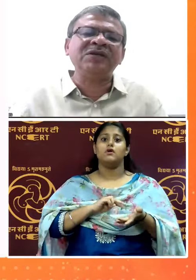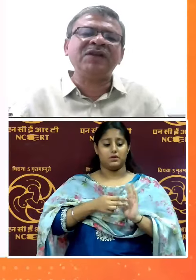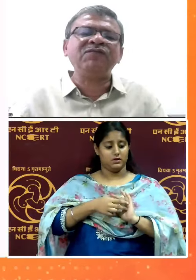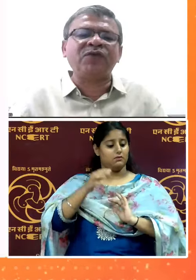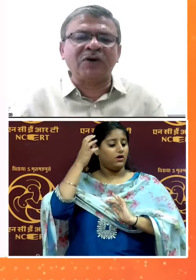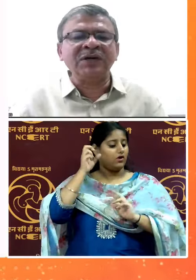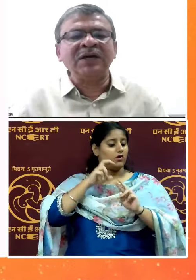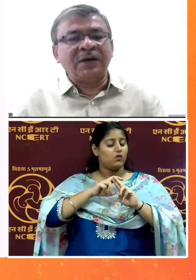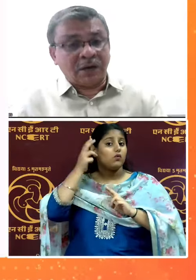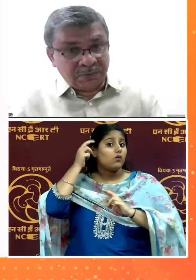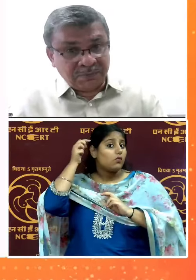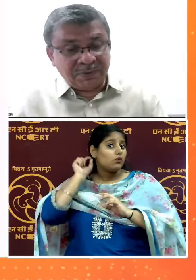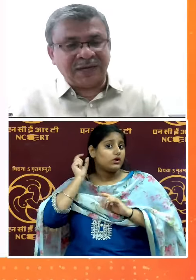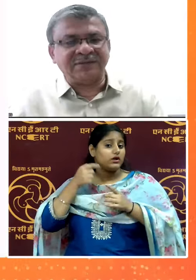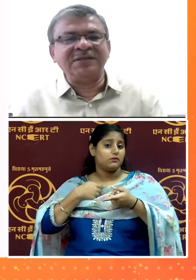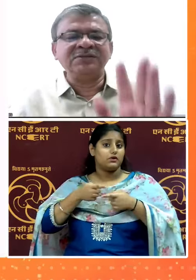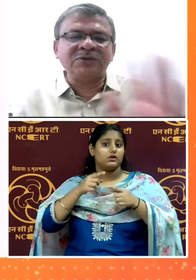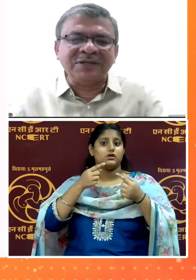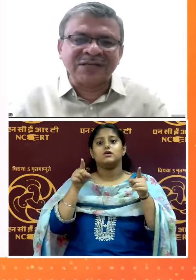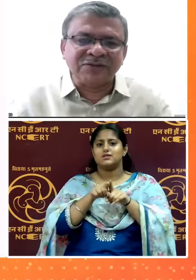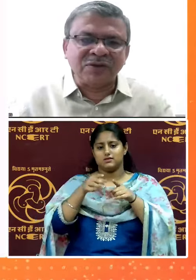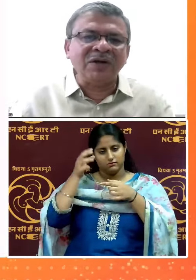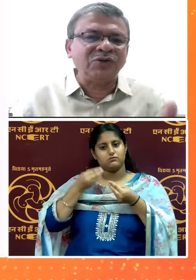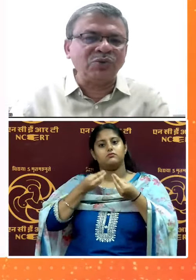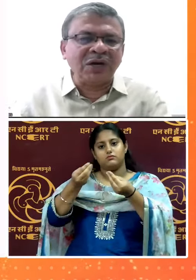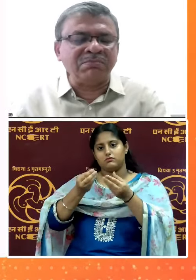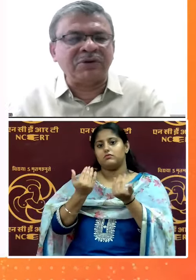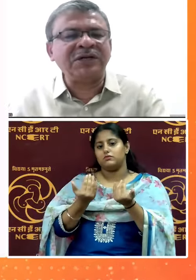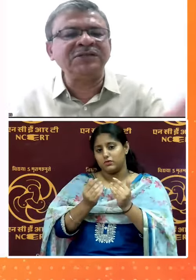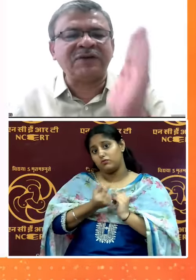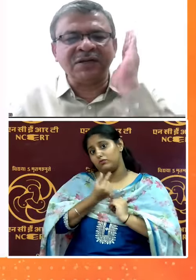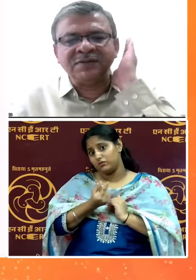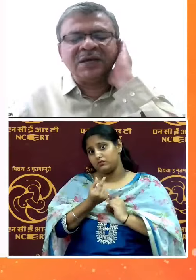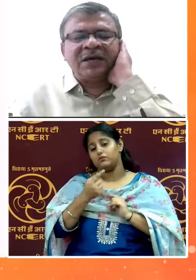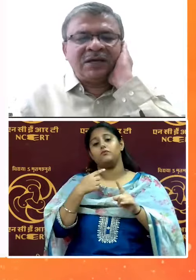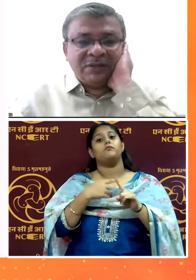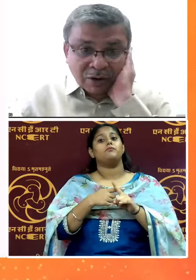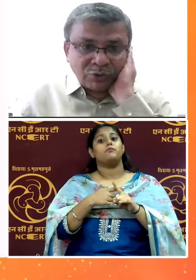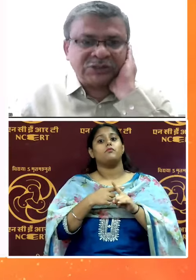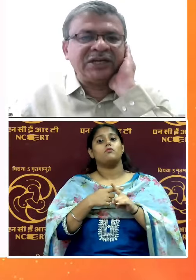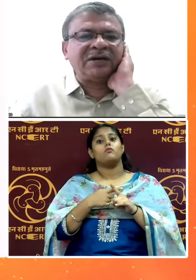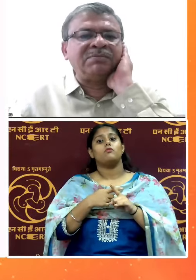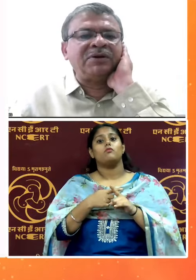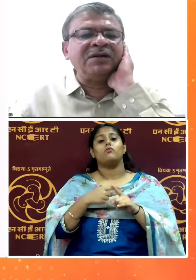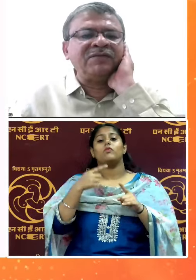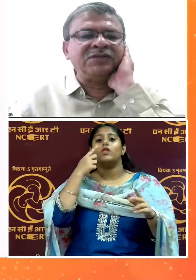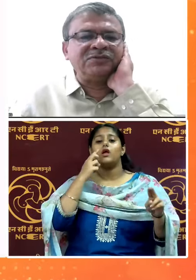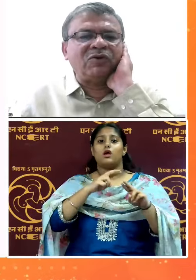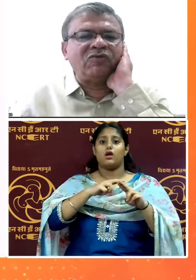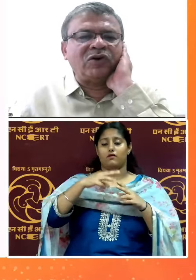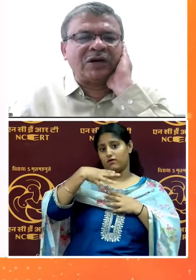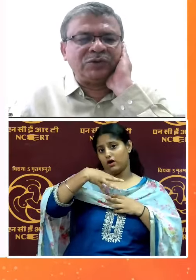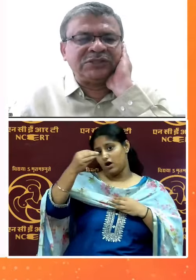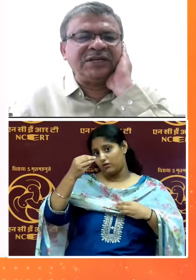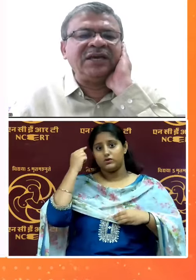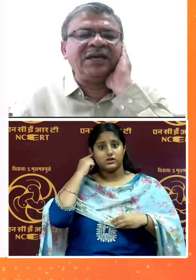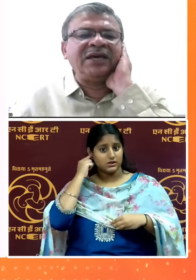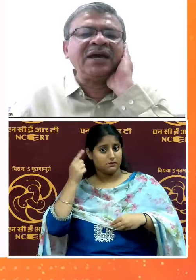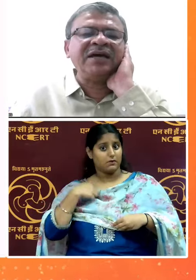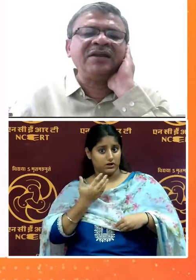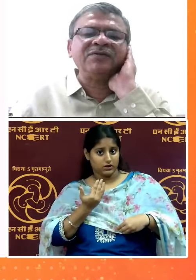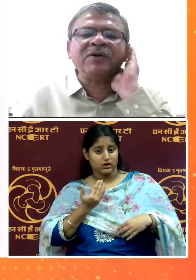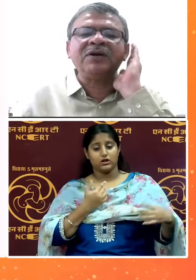exclusively for people like this. So this has got 2 components. One is the outside component, which is worn outside